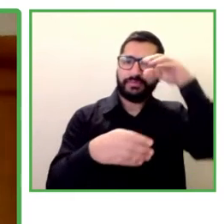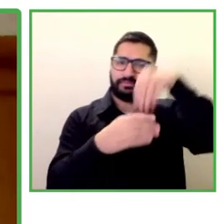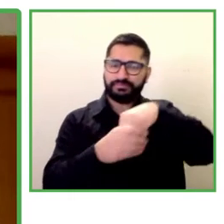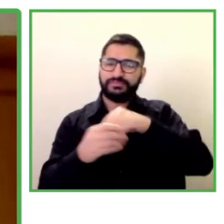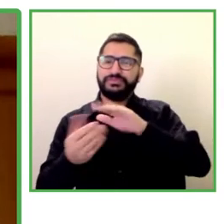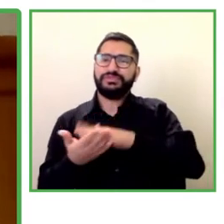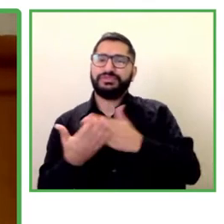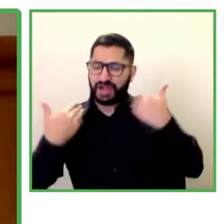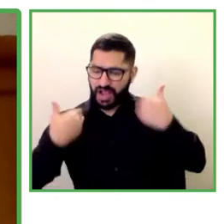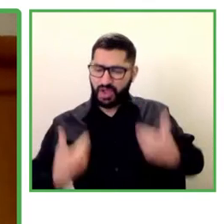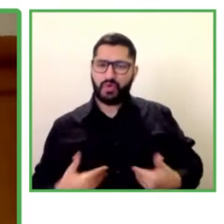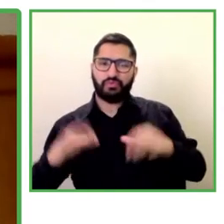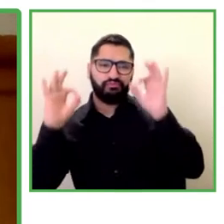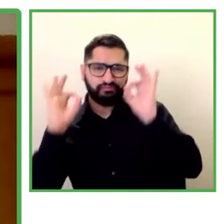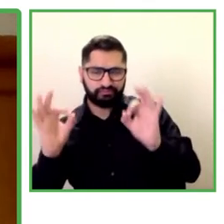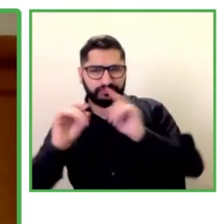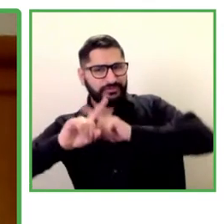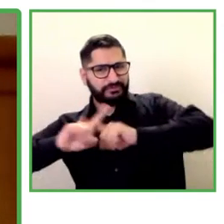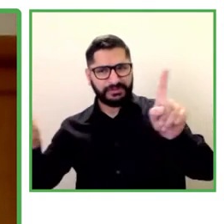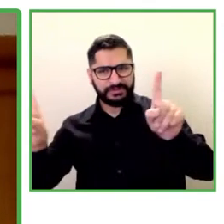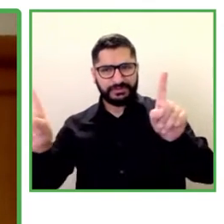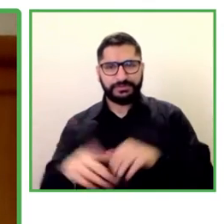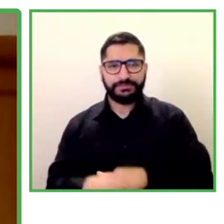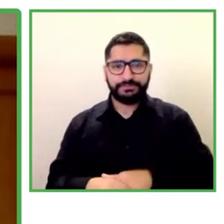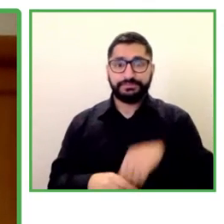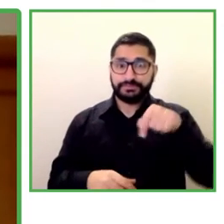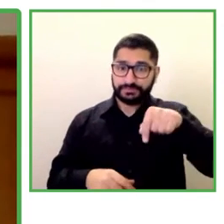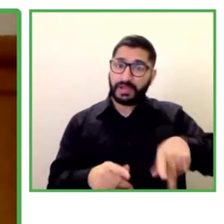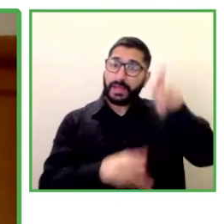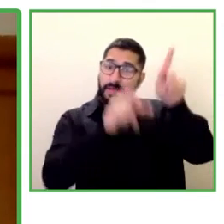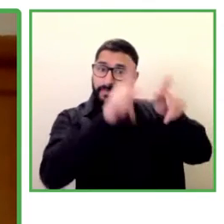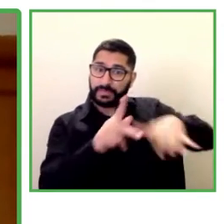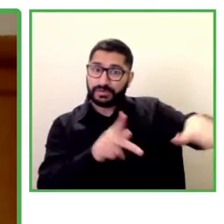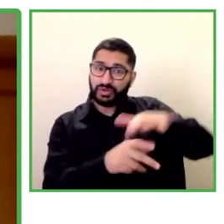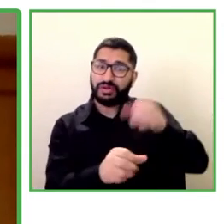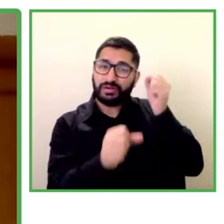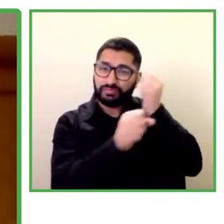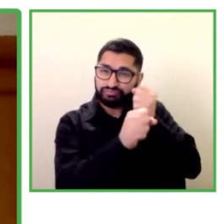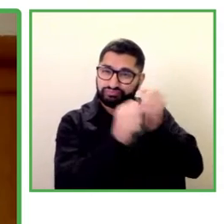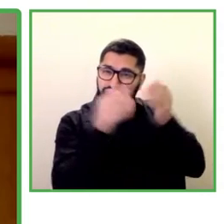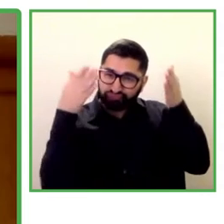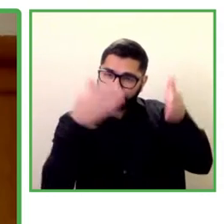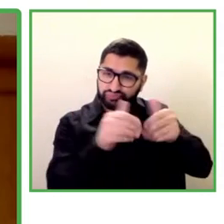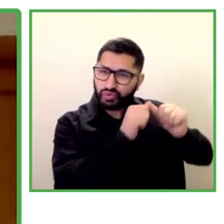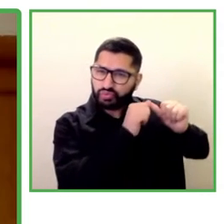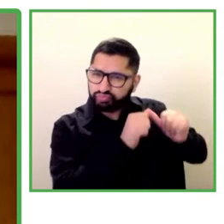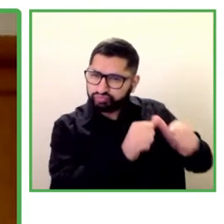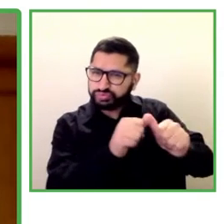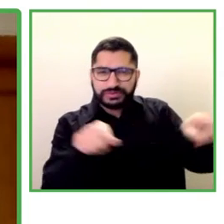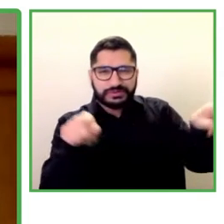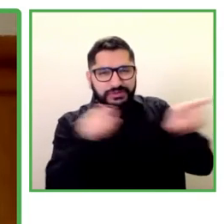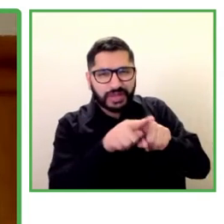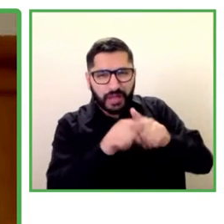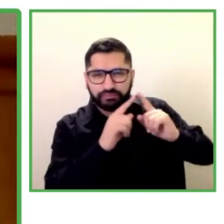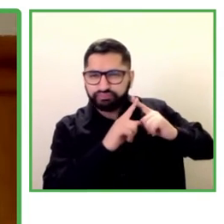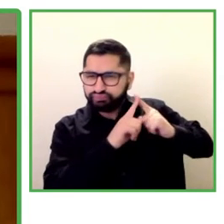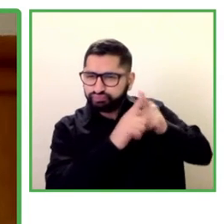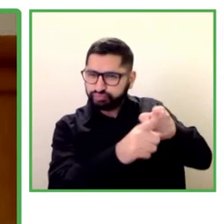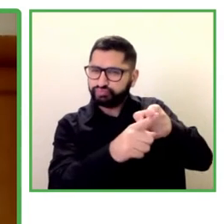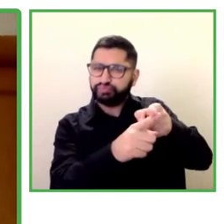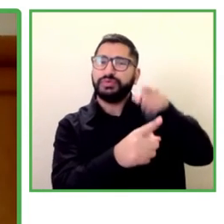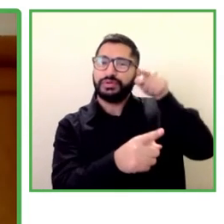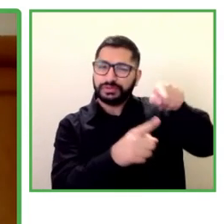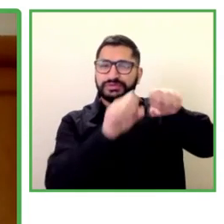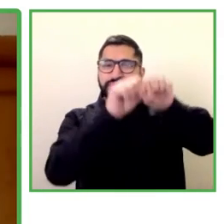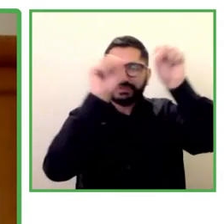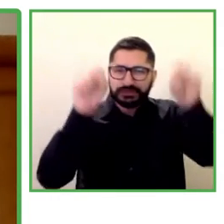social benefits, they need to have a formal employment and they need to be paying a social security as